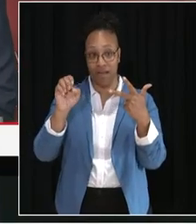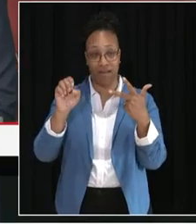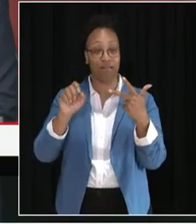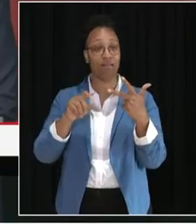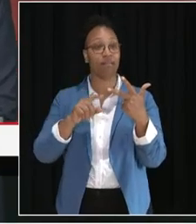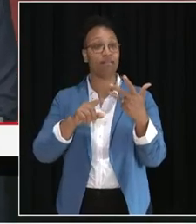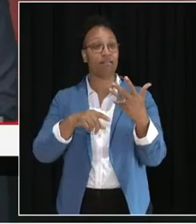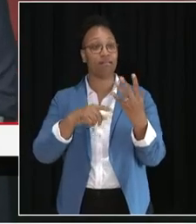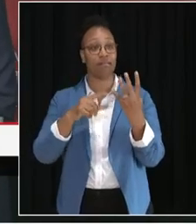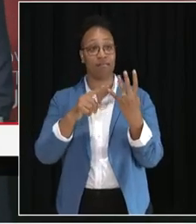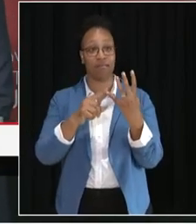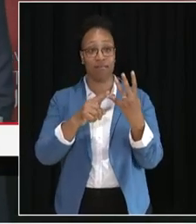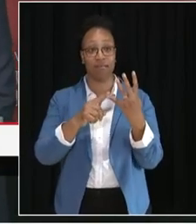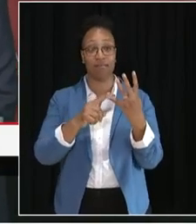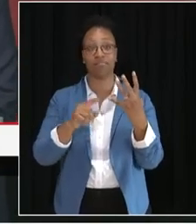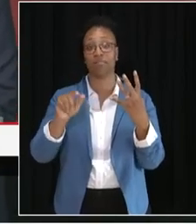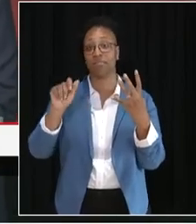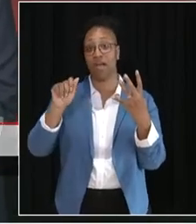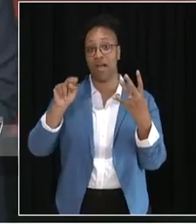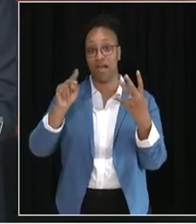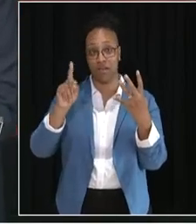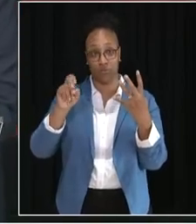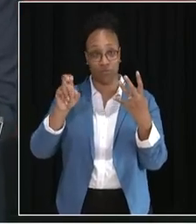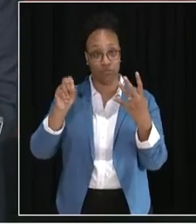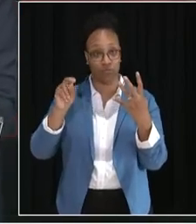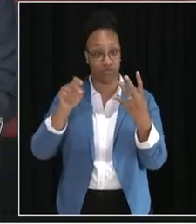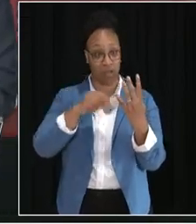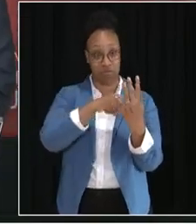for this tight-knit group of community leaders.